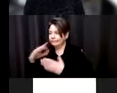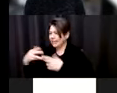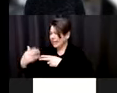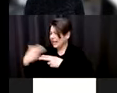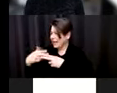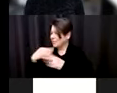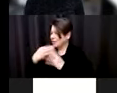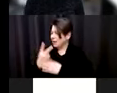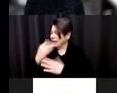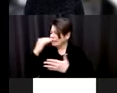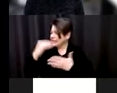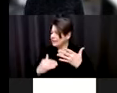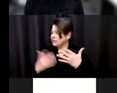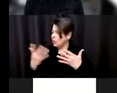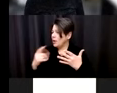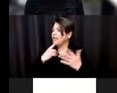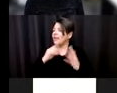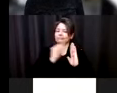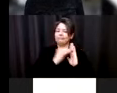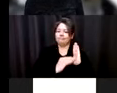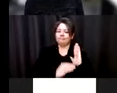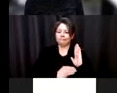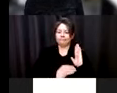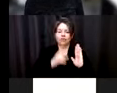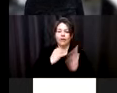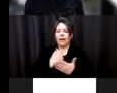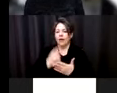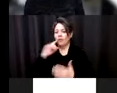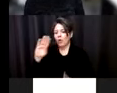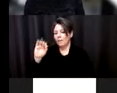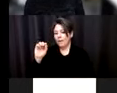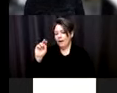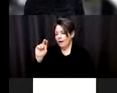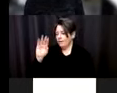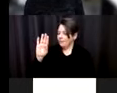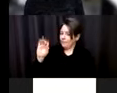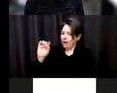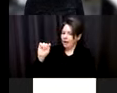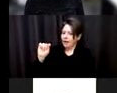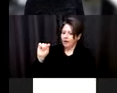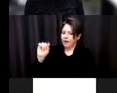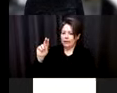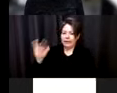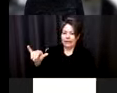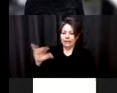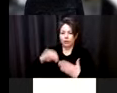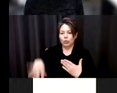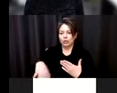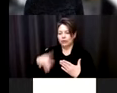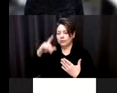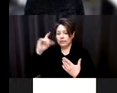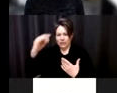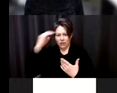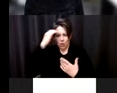display this information. So it can be really helpful for botany students and people that need to know, you know, the